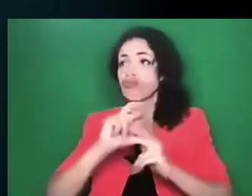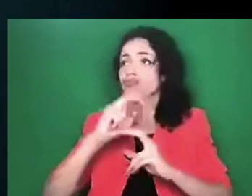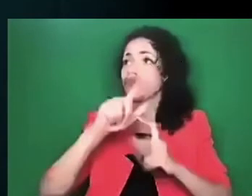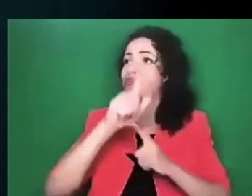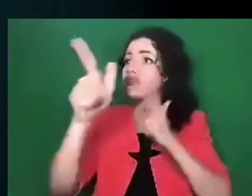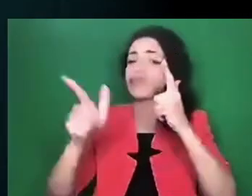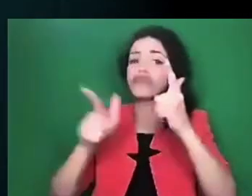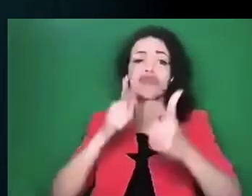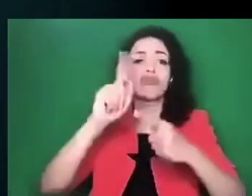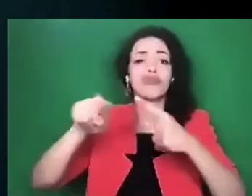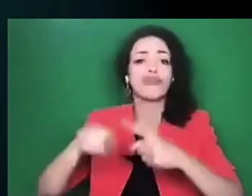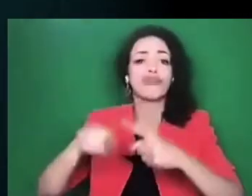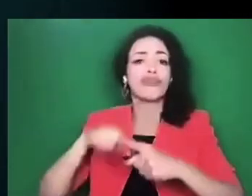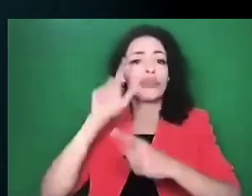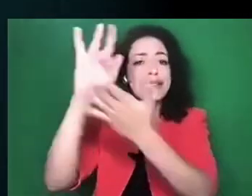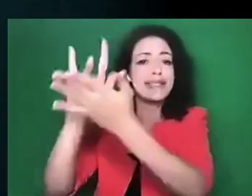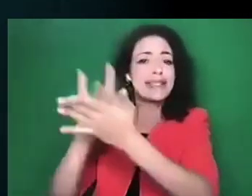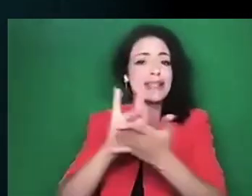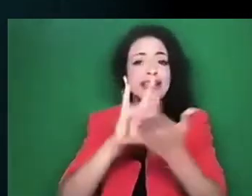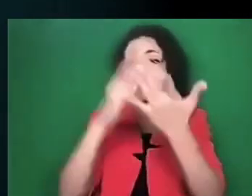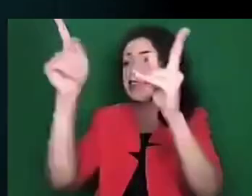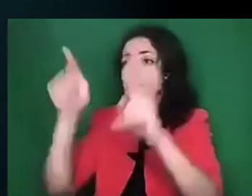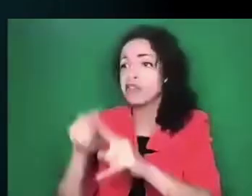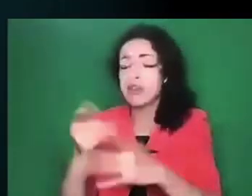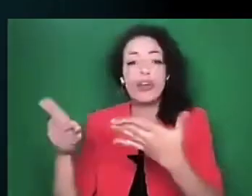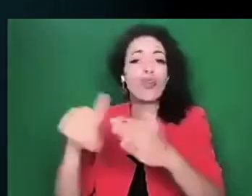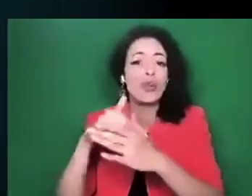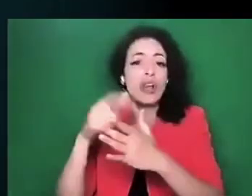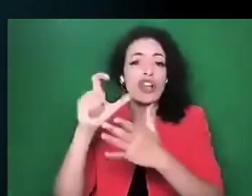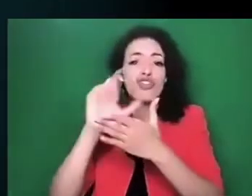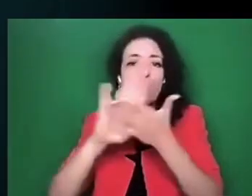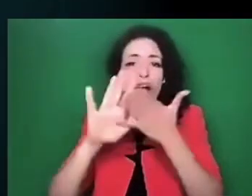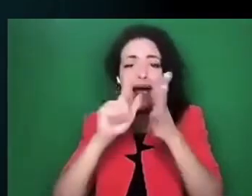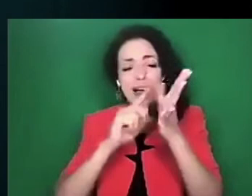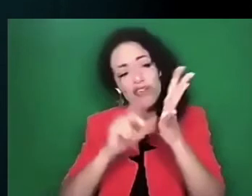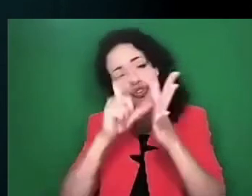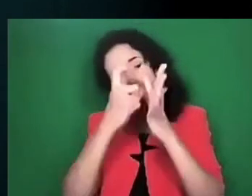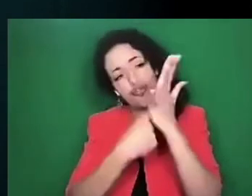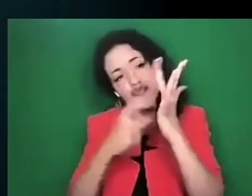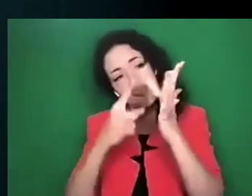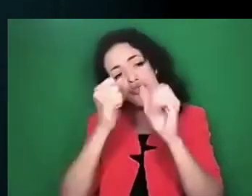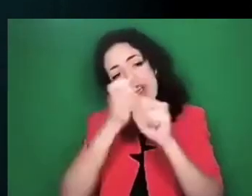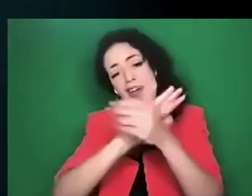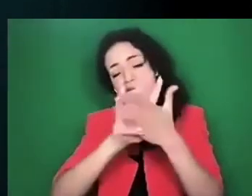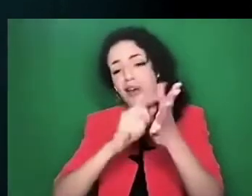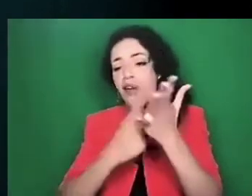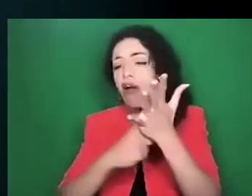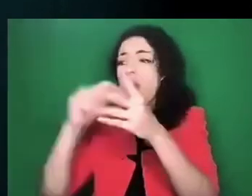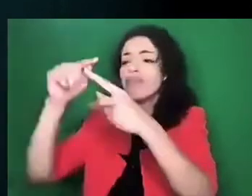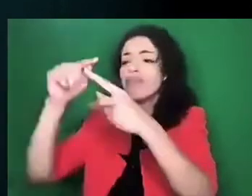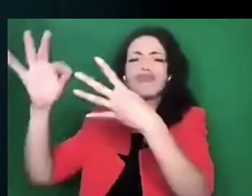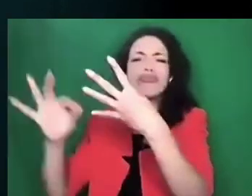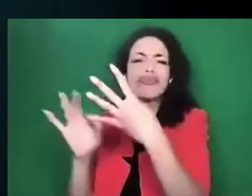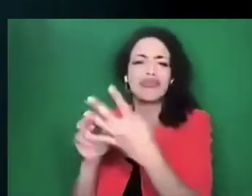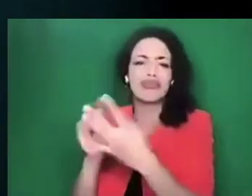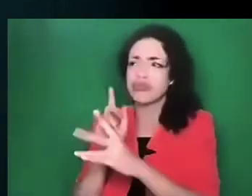Patiala, and many others, in order to understand and document the pre- and post-partition traces